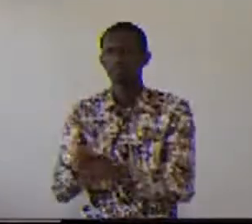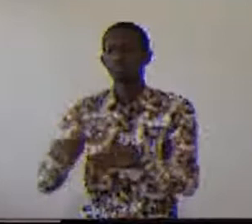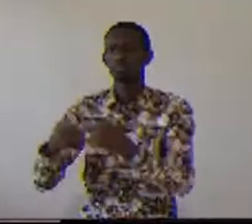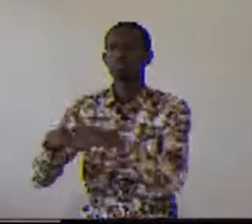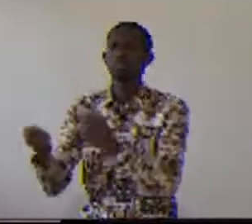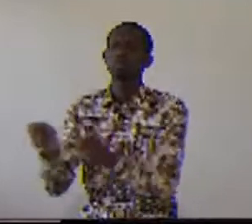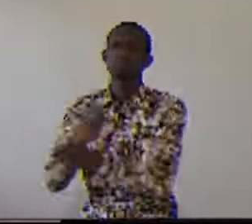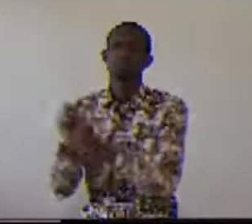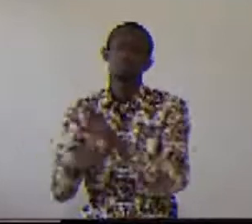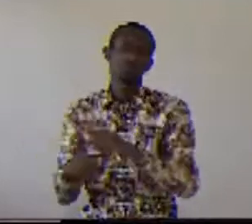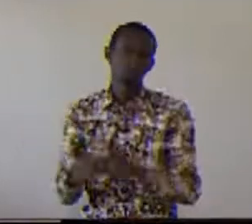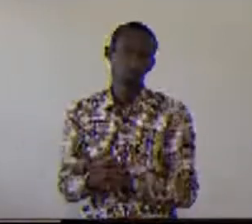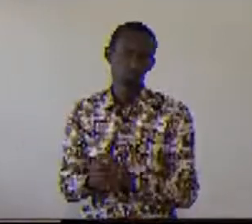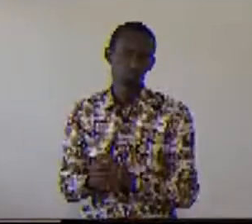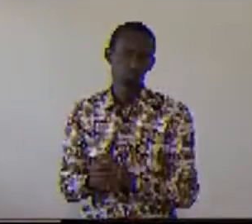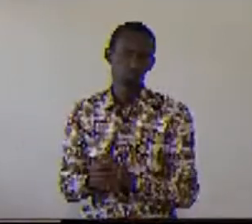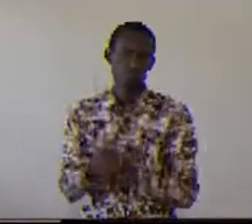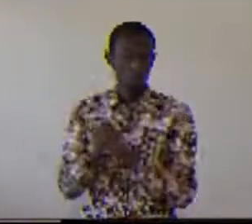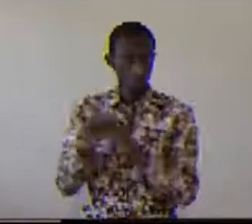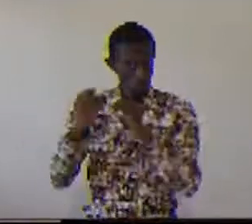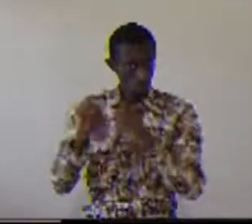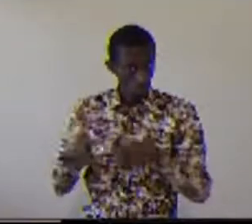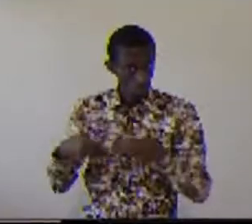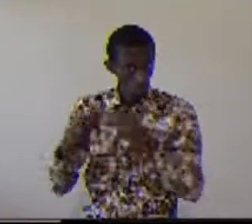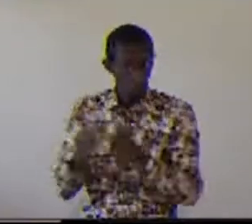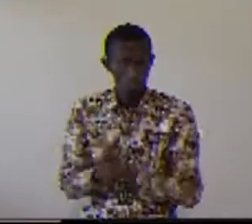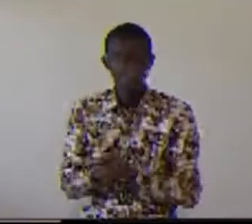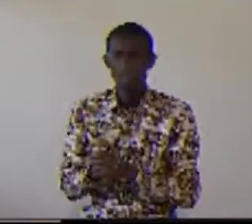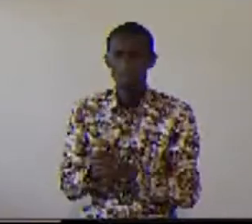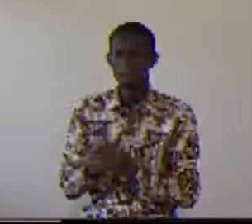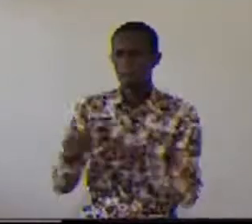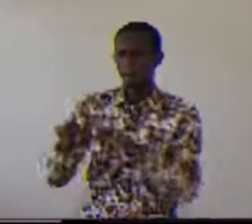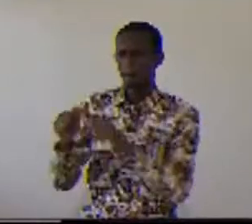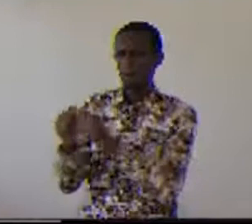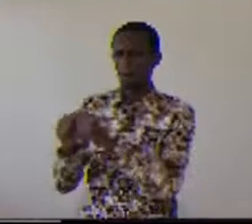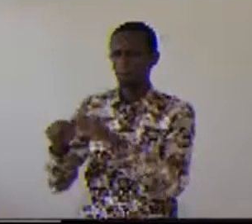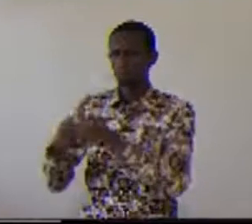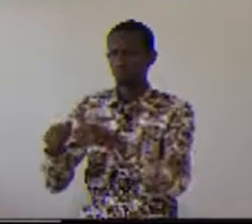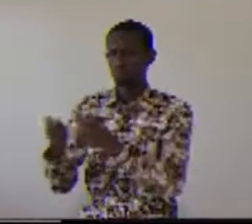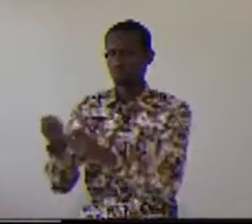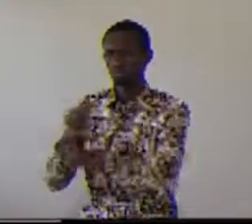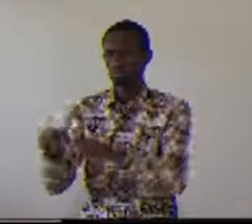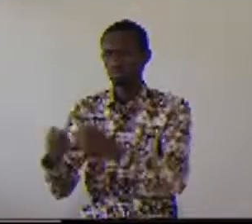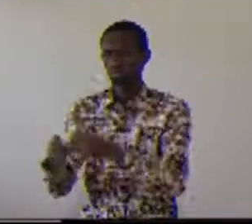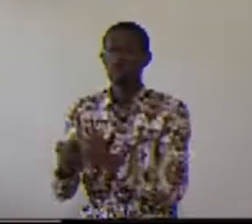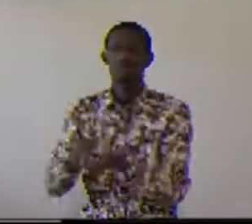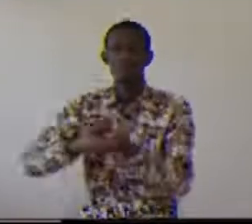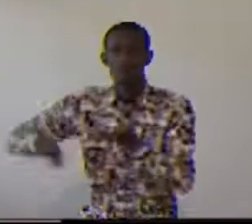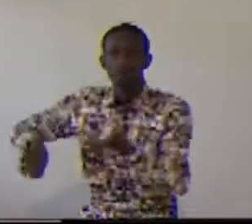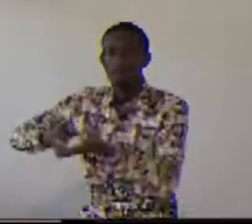structure. And as the particles will be weakened, then they will move